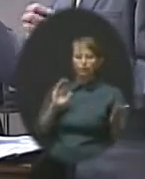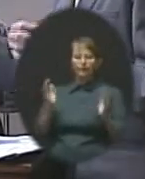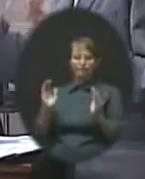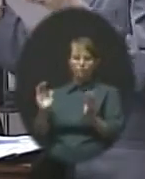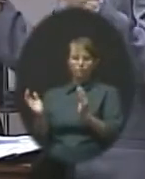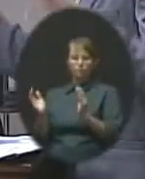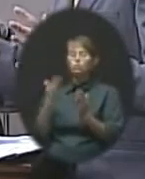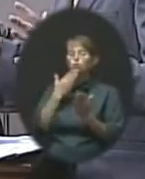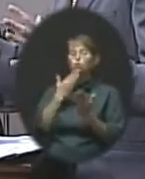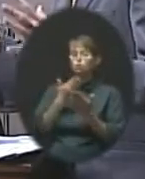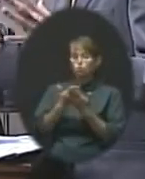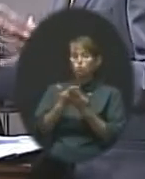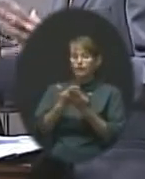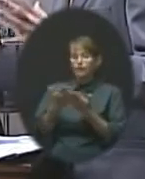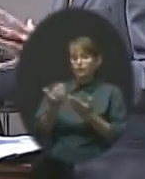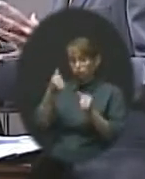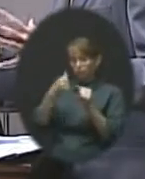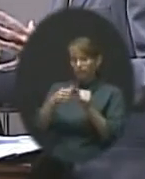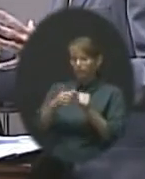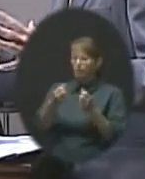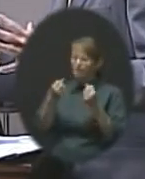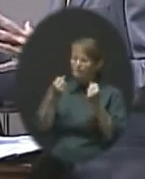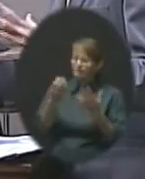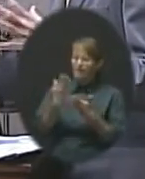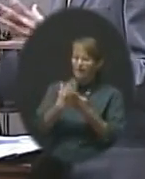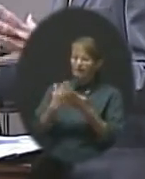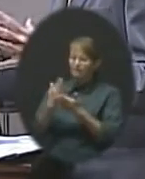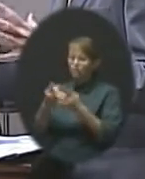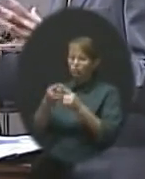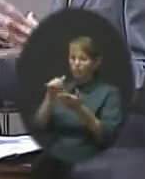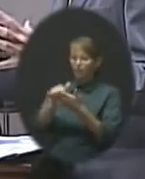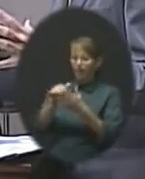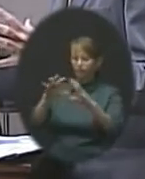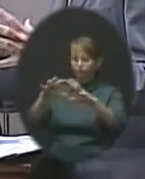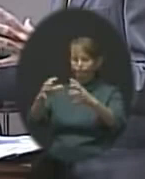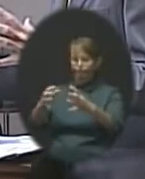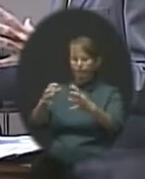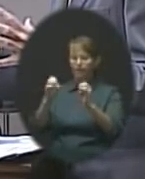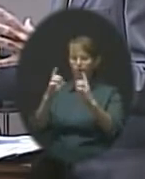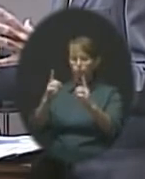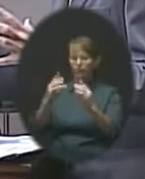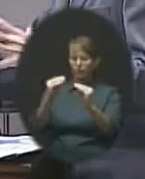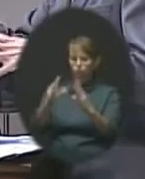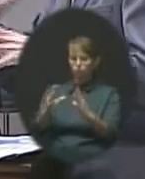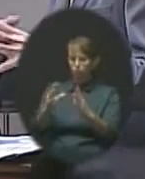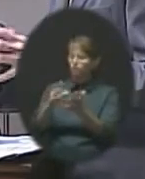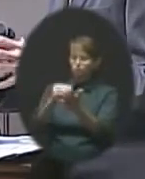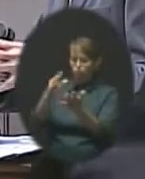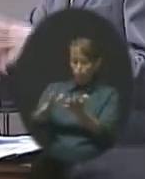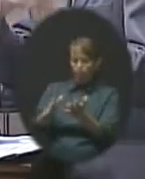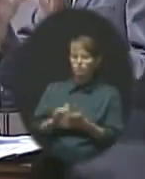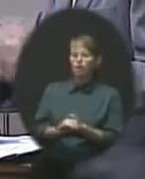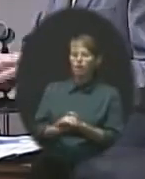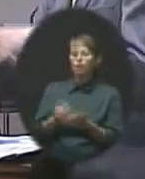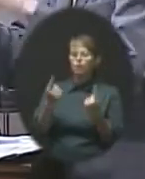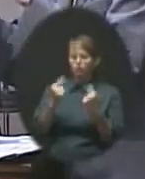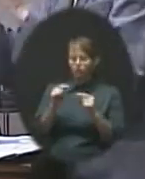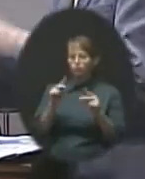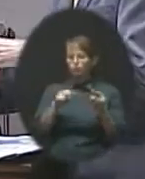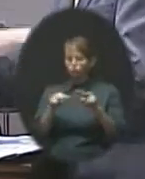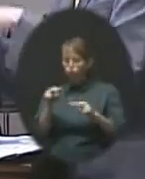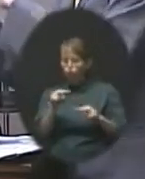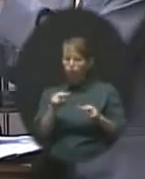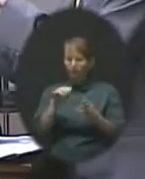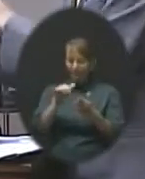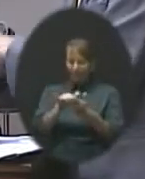are many pieces to that puzzle called educating students. And we try and look at all those pieces of data, put them together, the graduation rate,